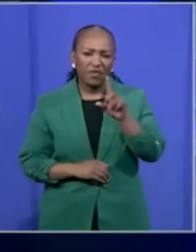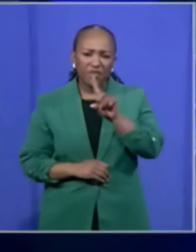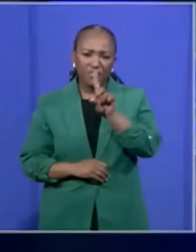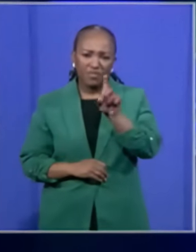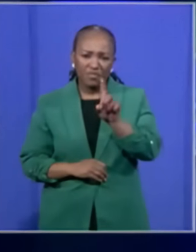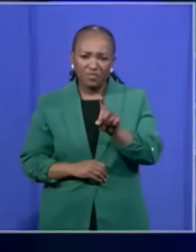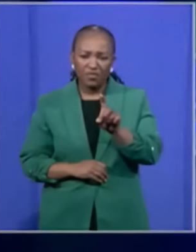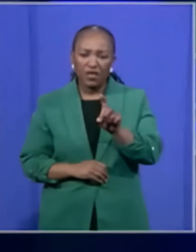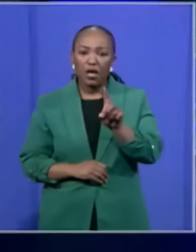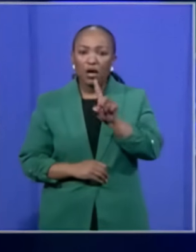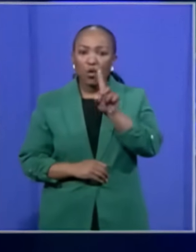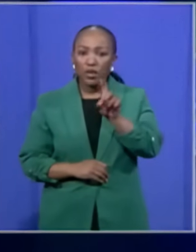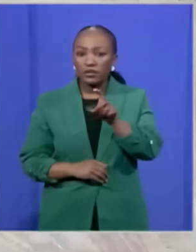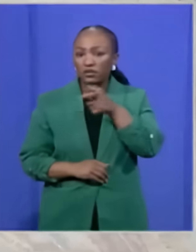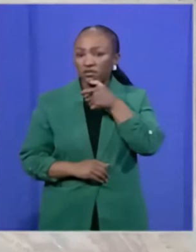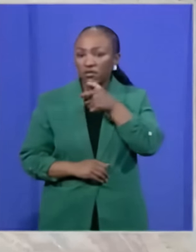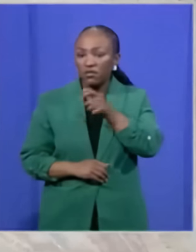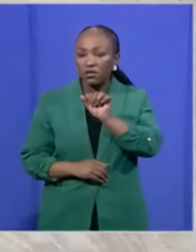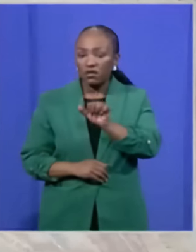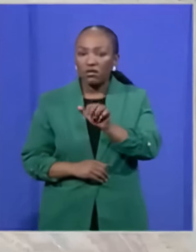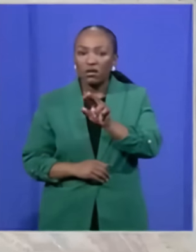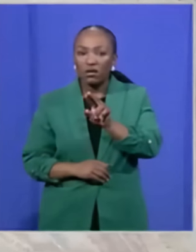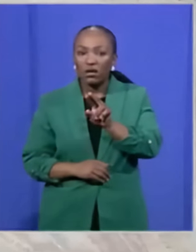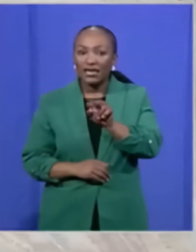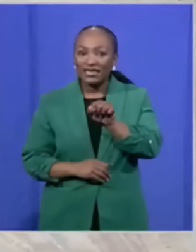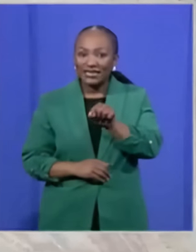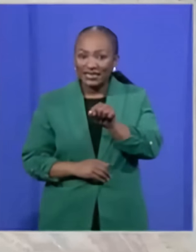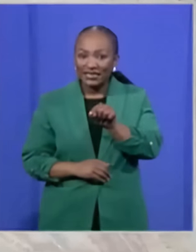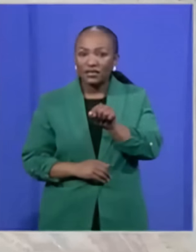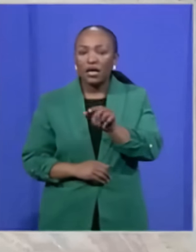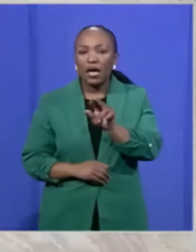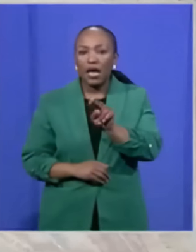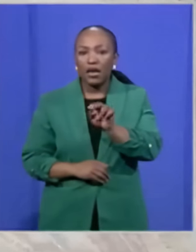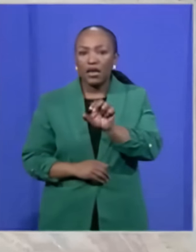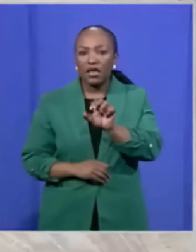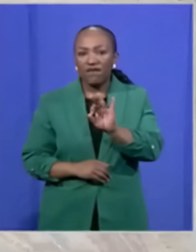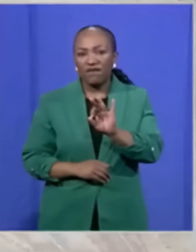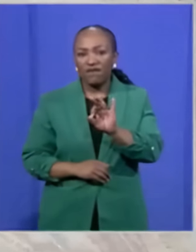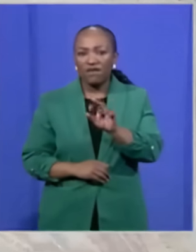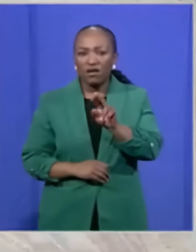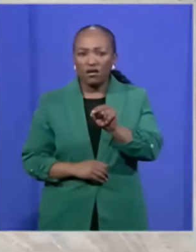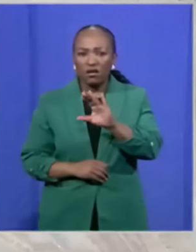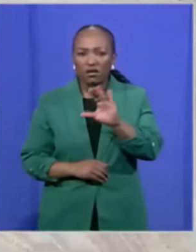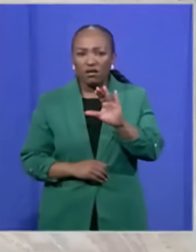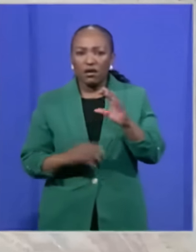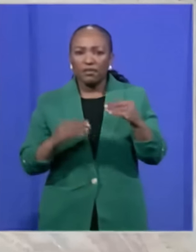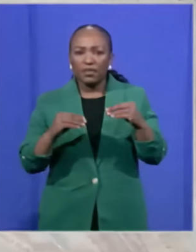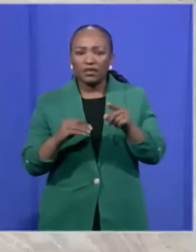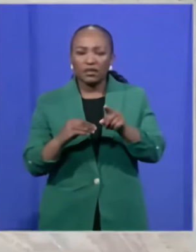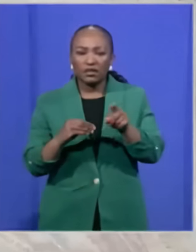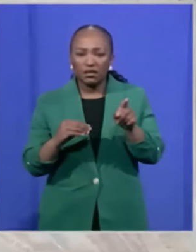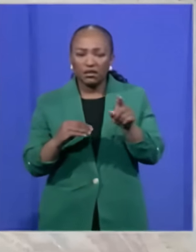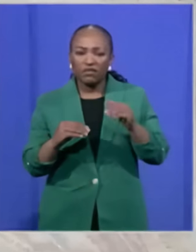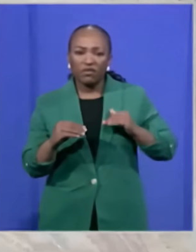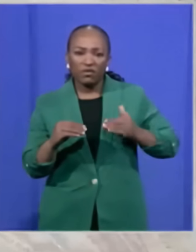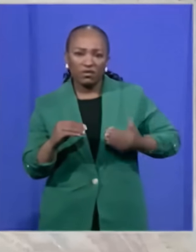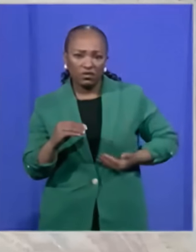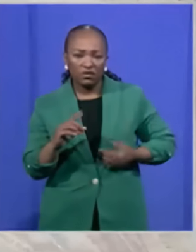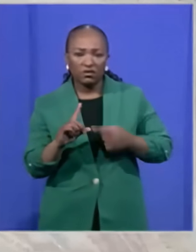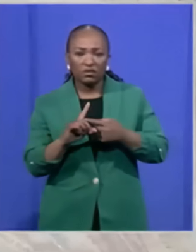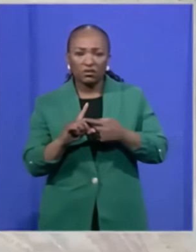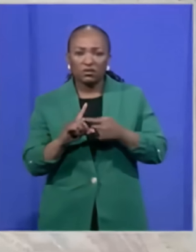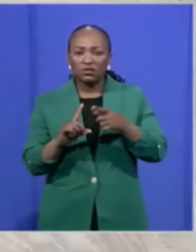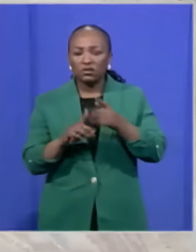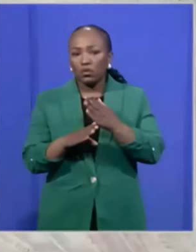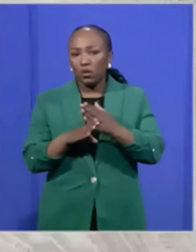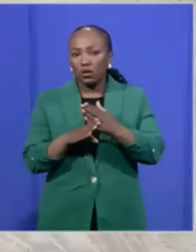mabapi le ditaba tse reng letlole la naha le tshetsang dikgwebo ka ditjhelete Northern Cape le re dikgwebo tse tlasa bolaodi ba basadi tshebetso ya